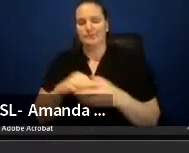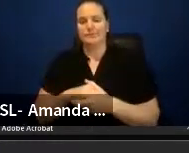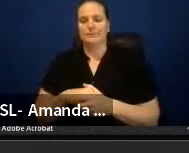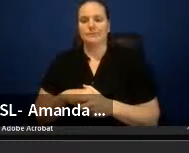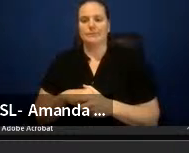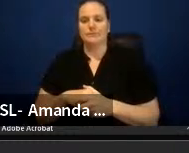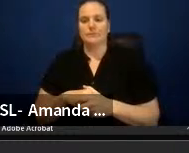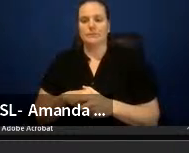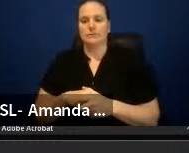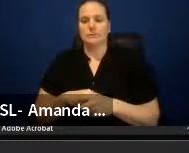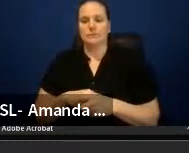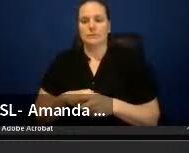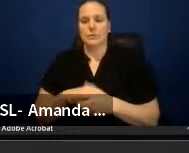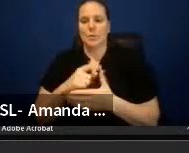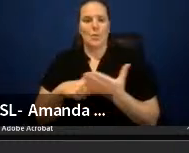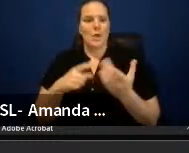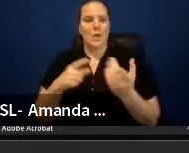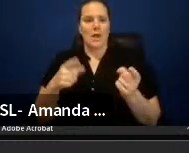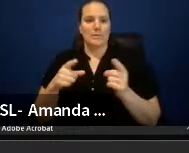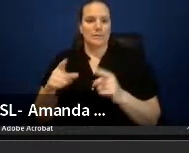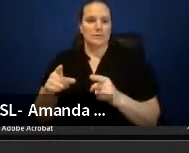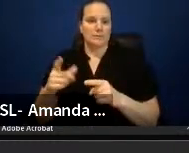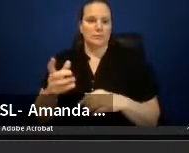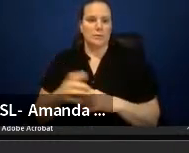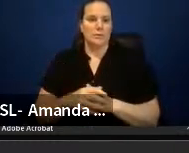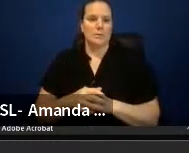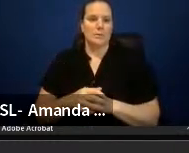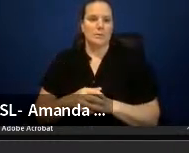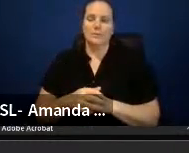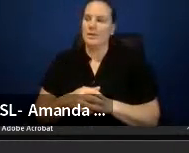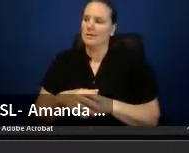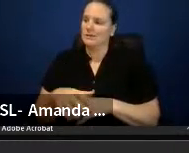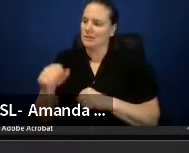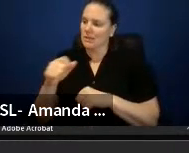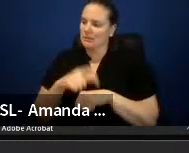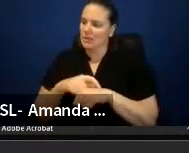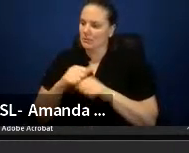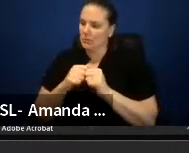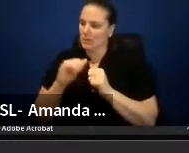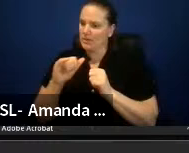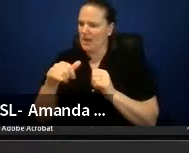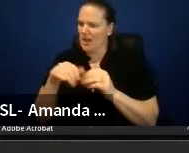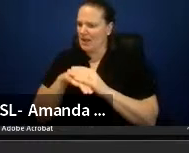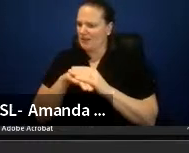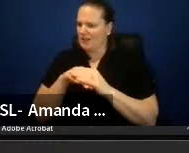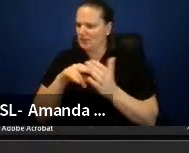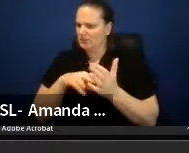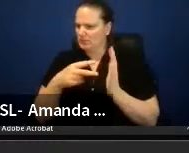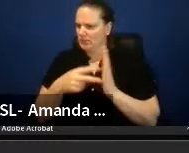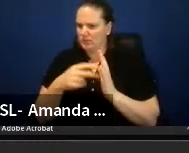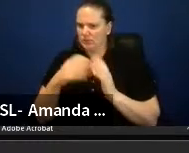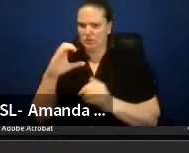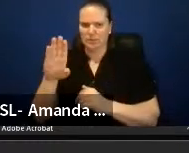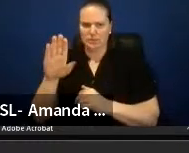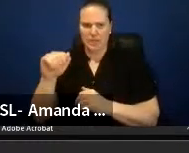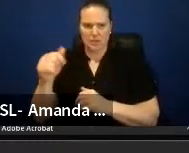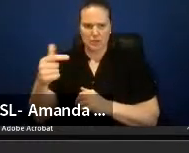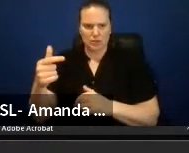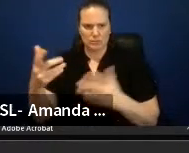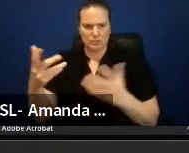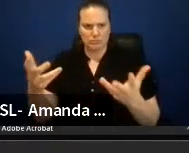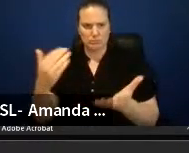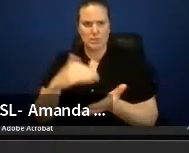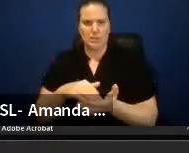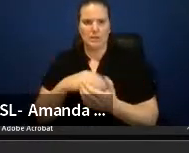it, what is happening? So. I So think let's that- spend time there with this group. What does access mean to the CBAG? Because again,